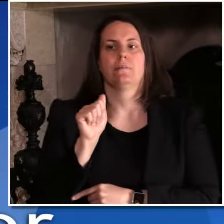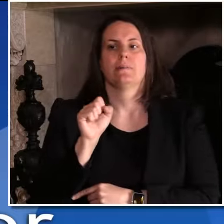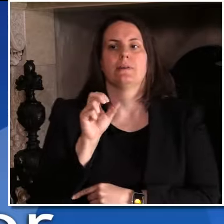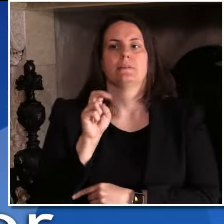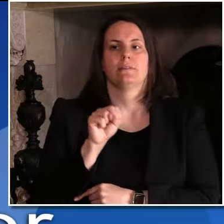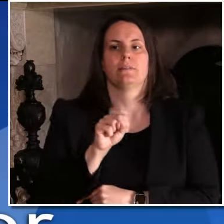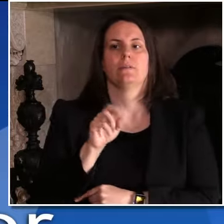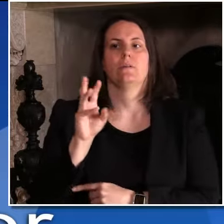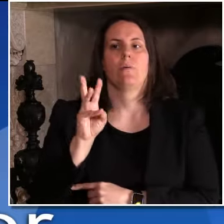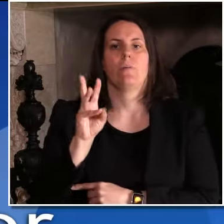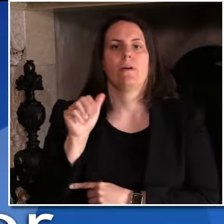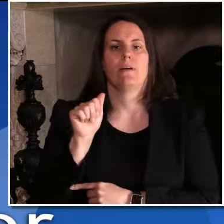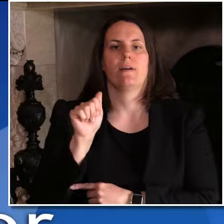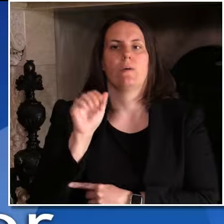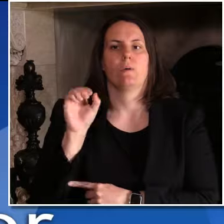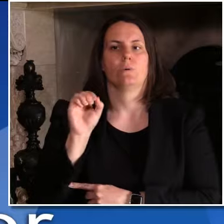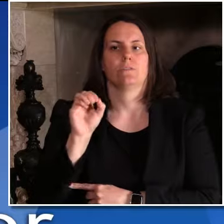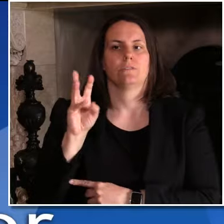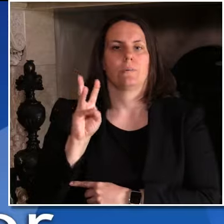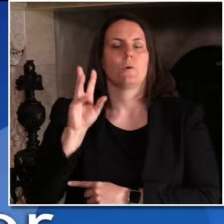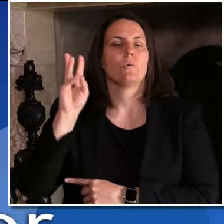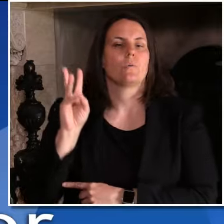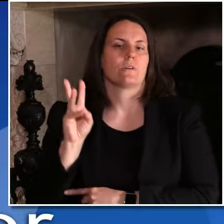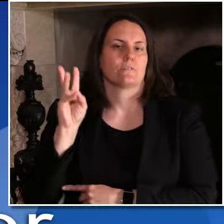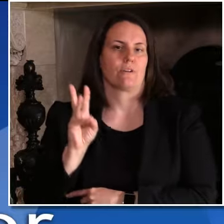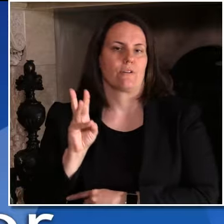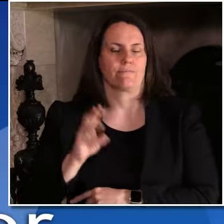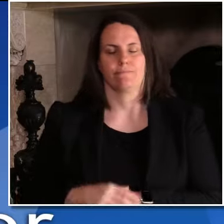TV in Wausau. Mason?